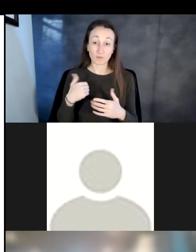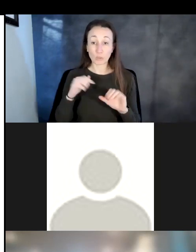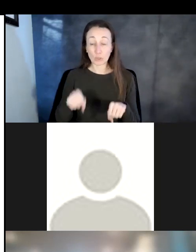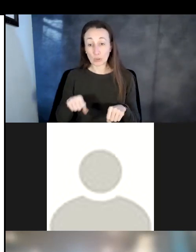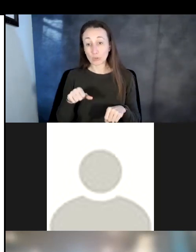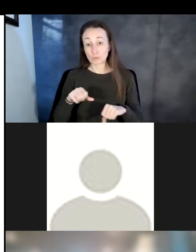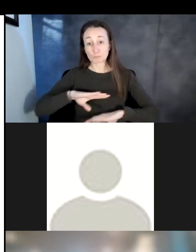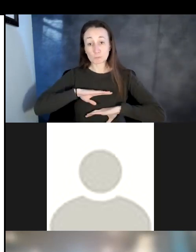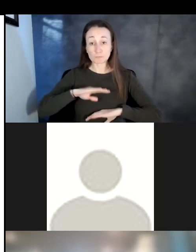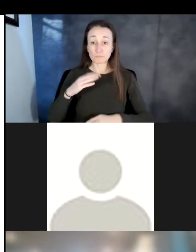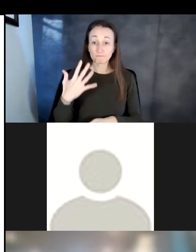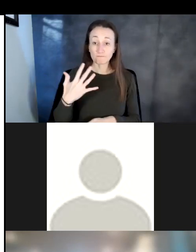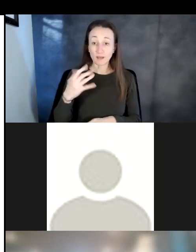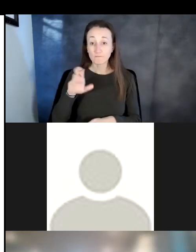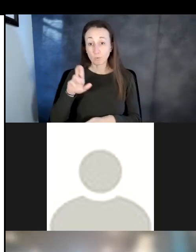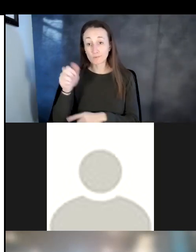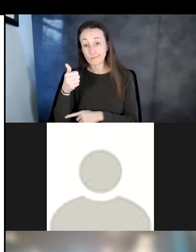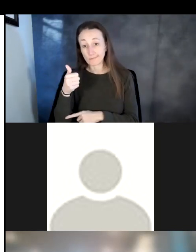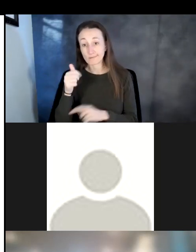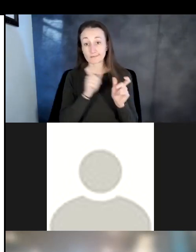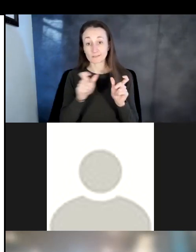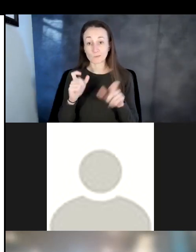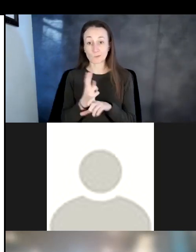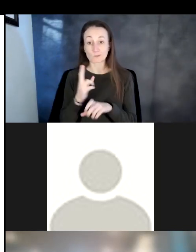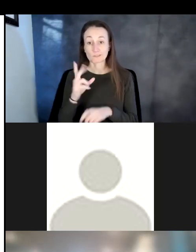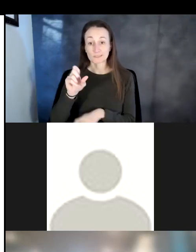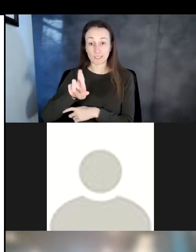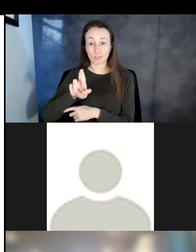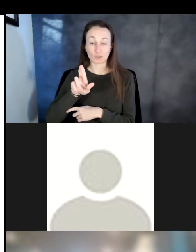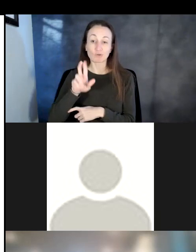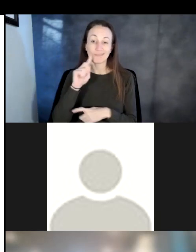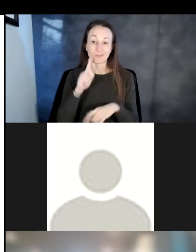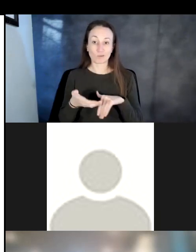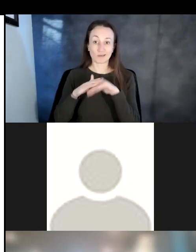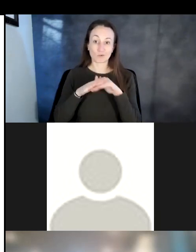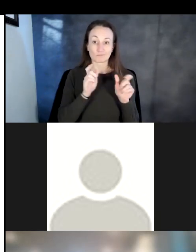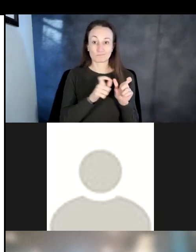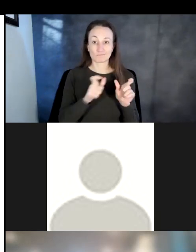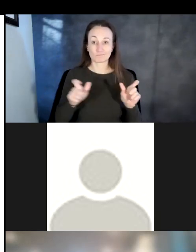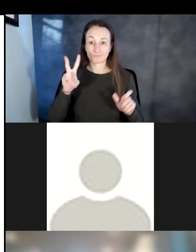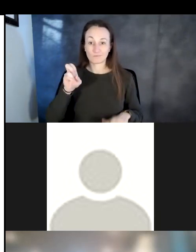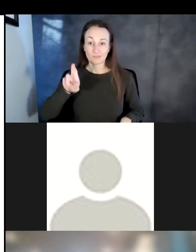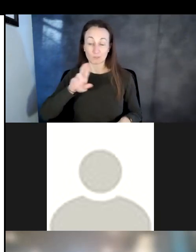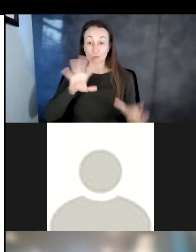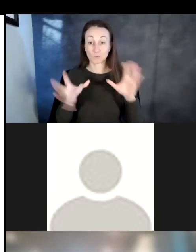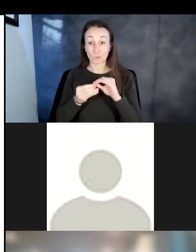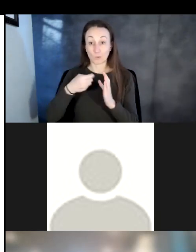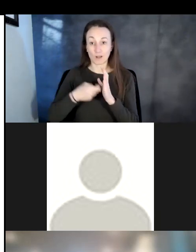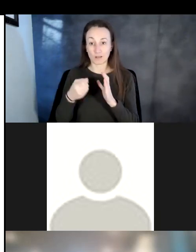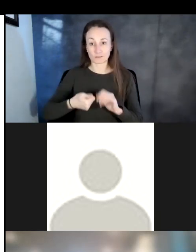10 sequences using Sanger. But as we increase the number of sequence variants, obviously our total cost goes